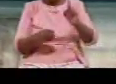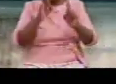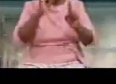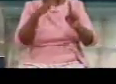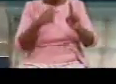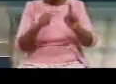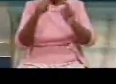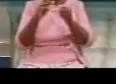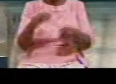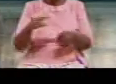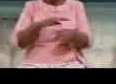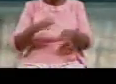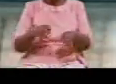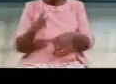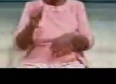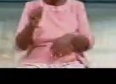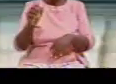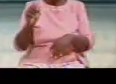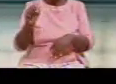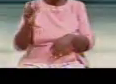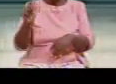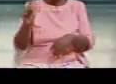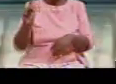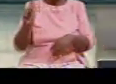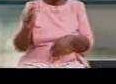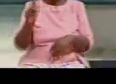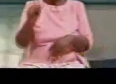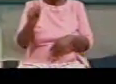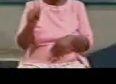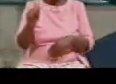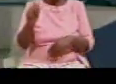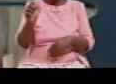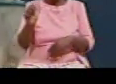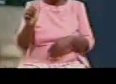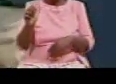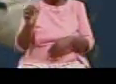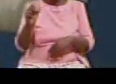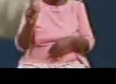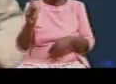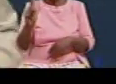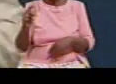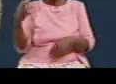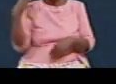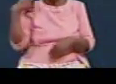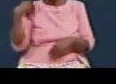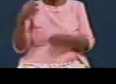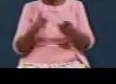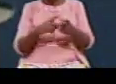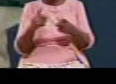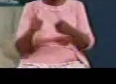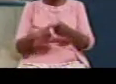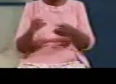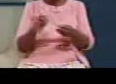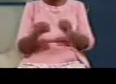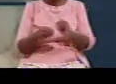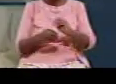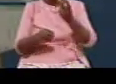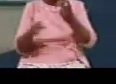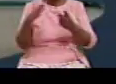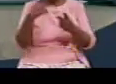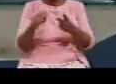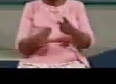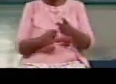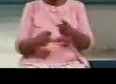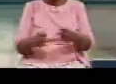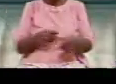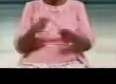Number two, the tormentor's captivity. Number three, the thorn in the flesh captivity. Then there is Satan. There are